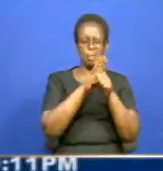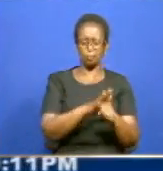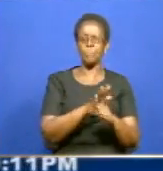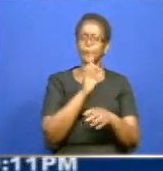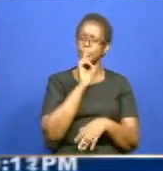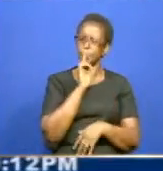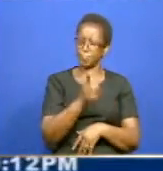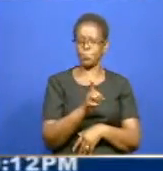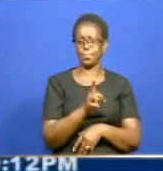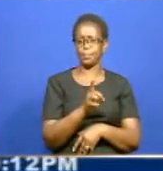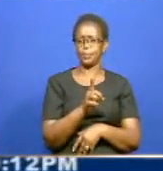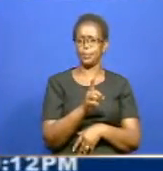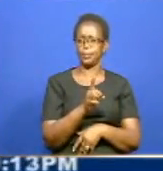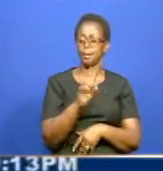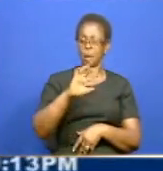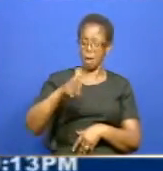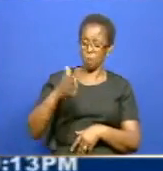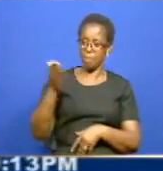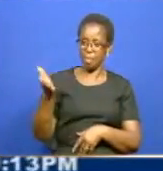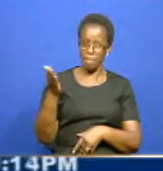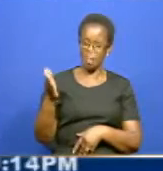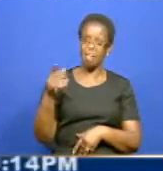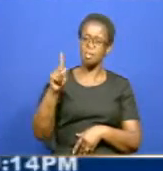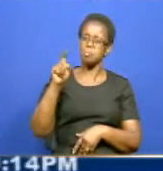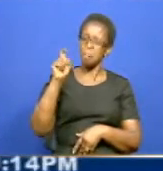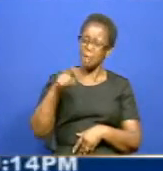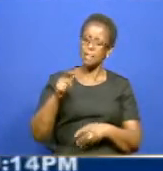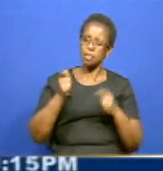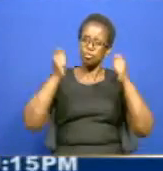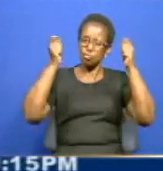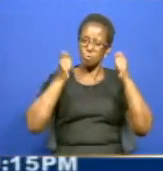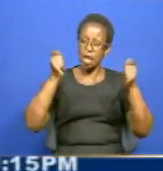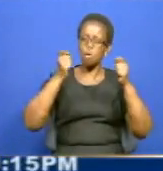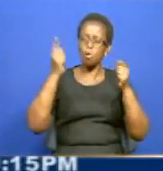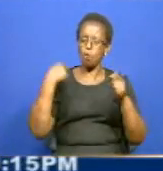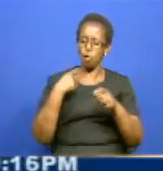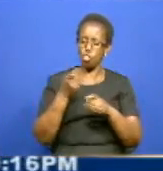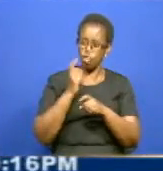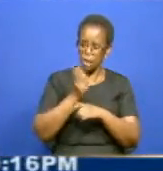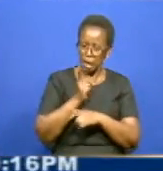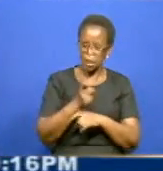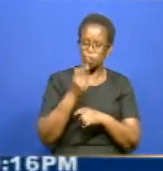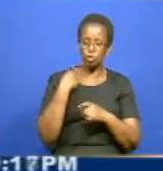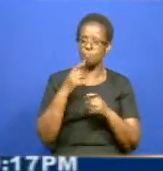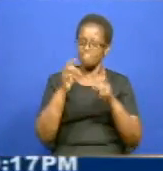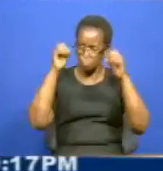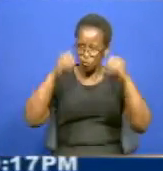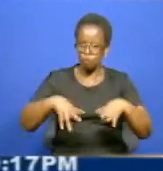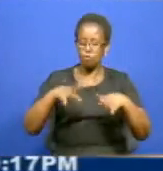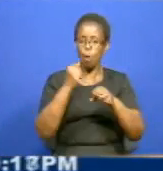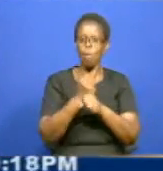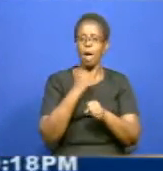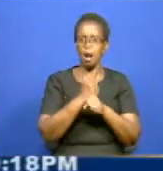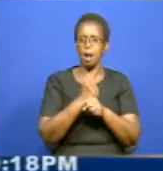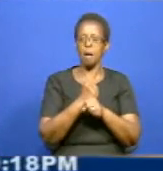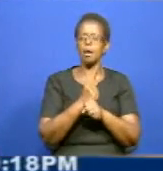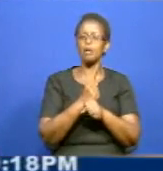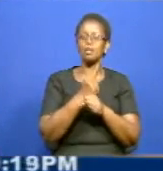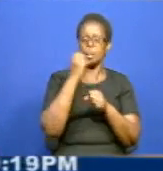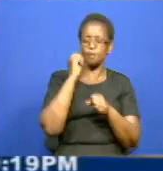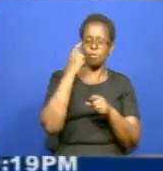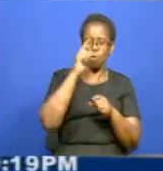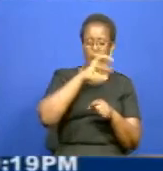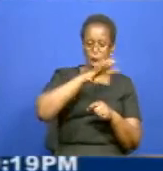workers. They have to strike or threaten to down their tools in order to be attended to. As the